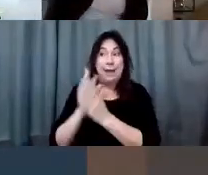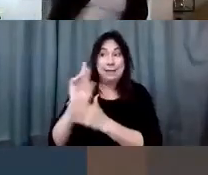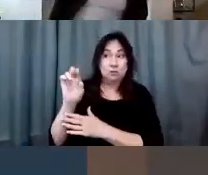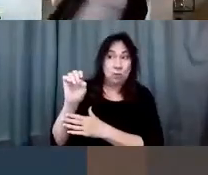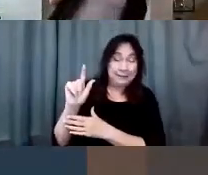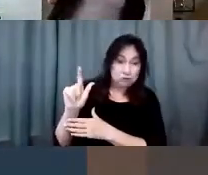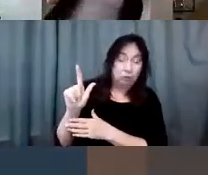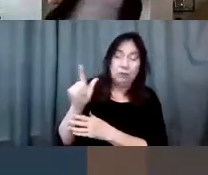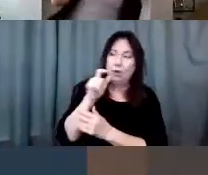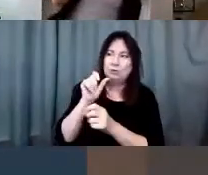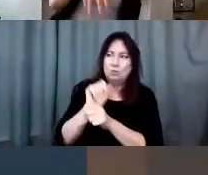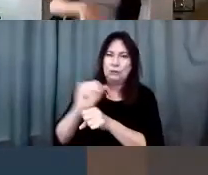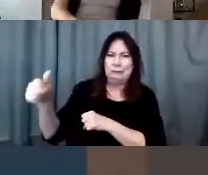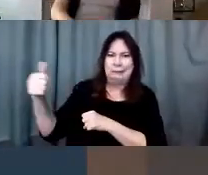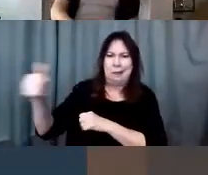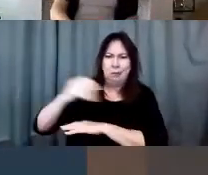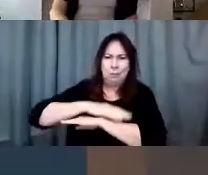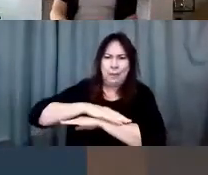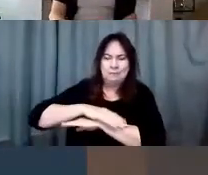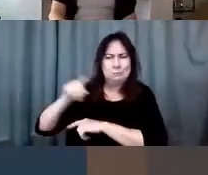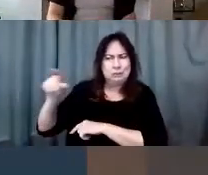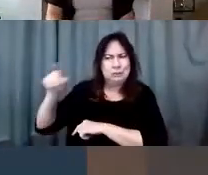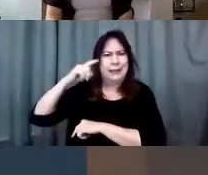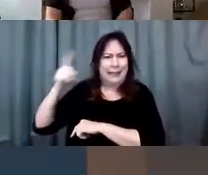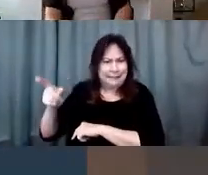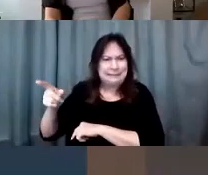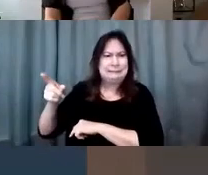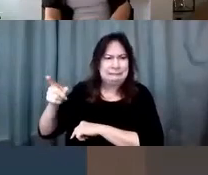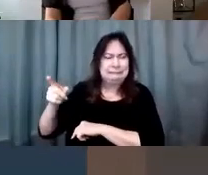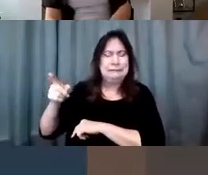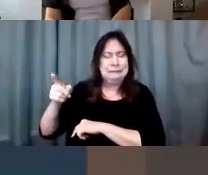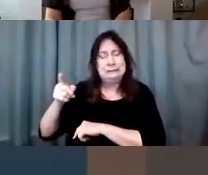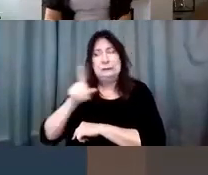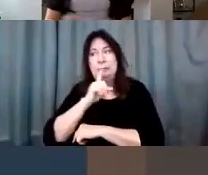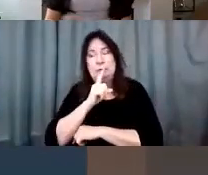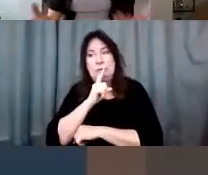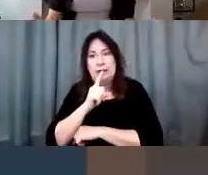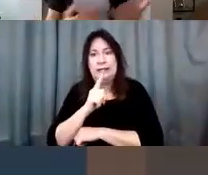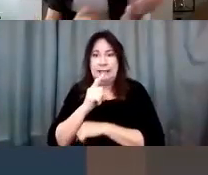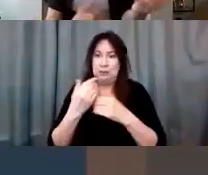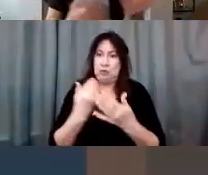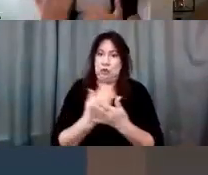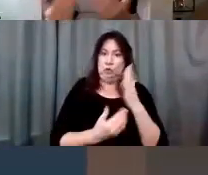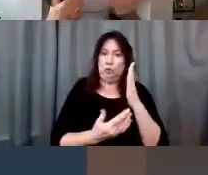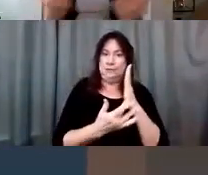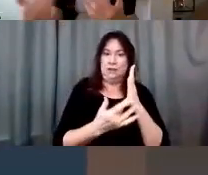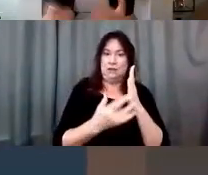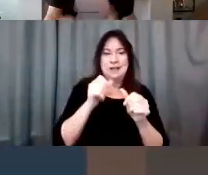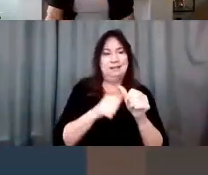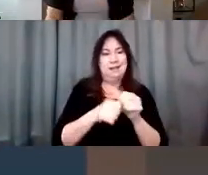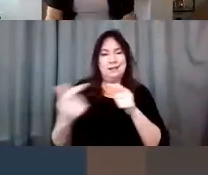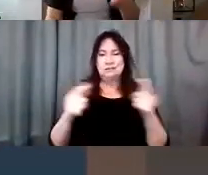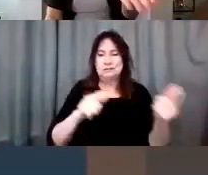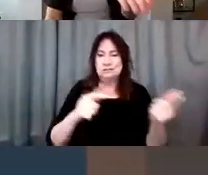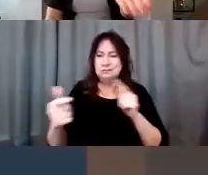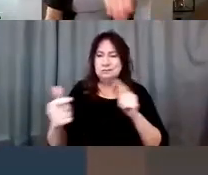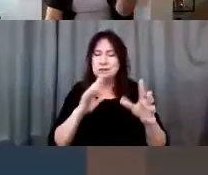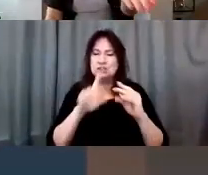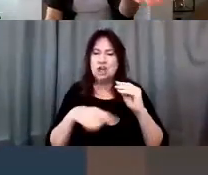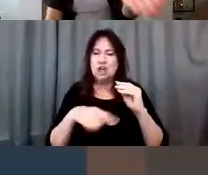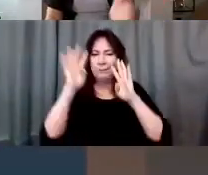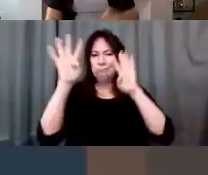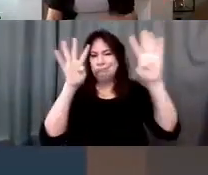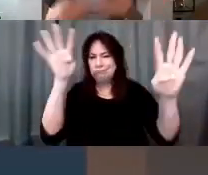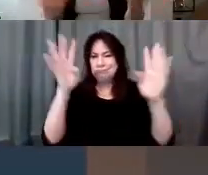platform that she thinks is the really at the cutting edge. And they'll each talk about their technological innovations,